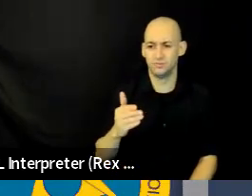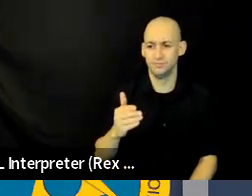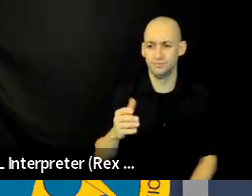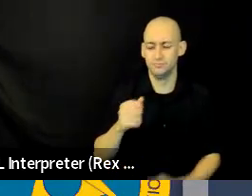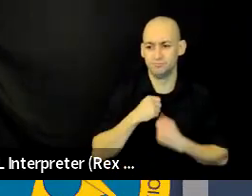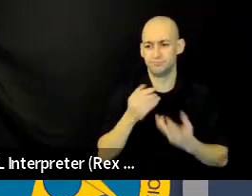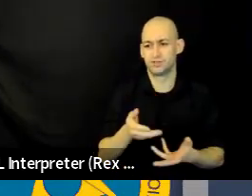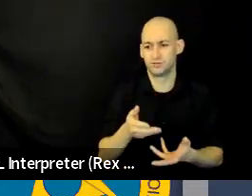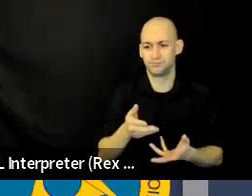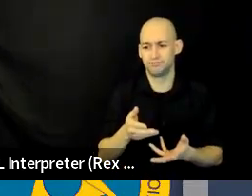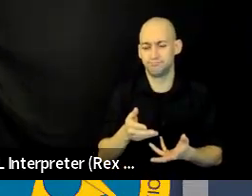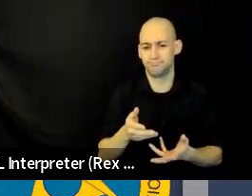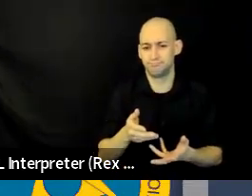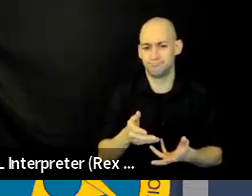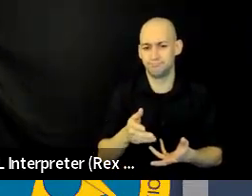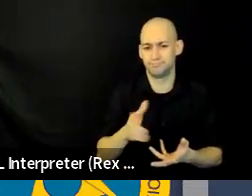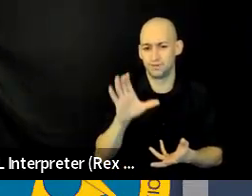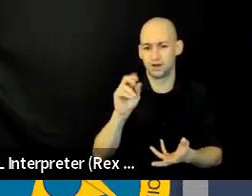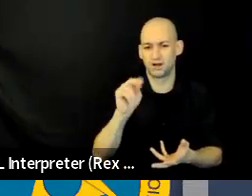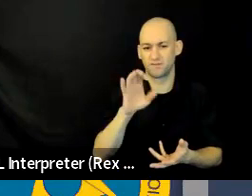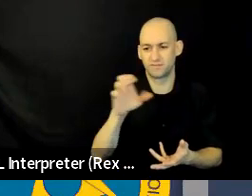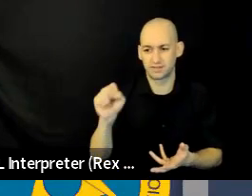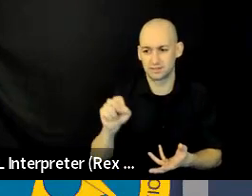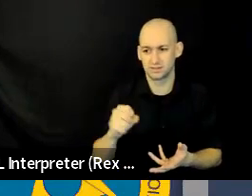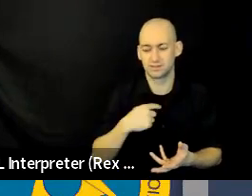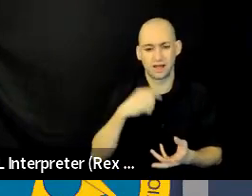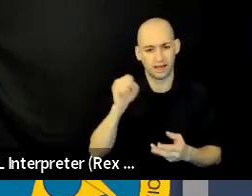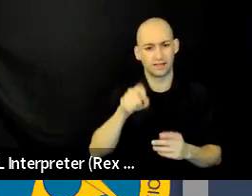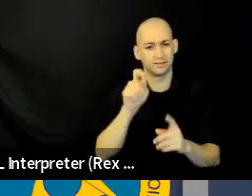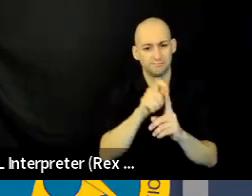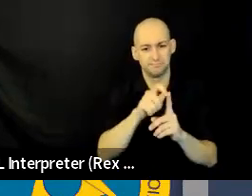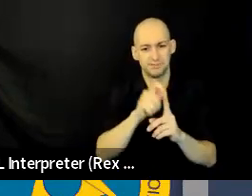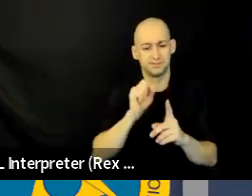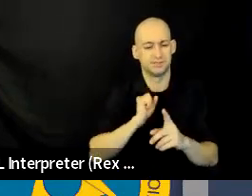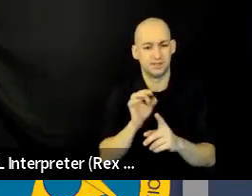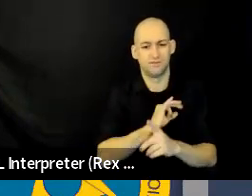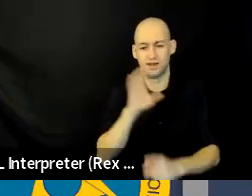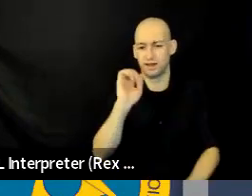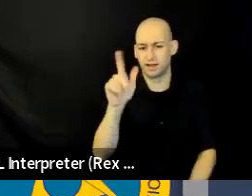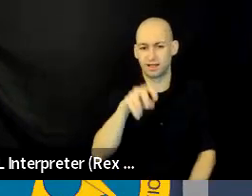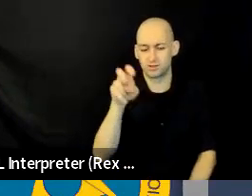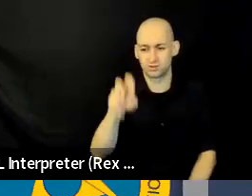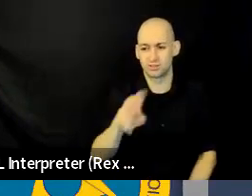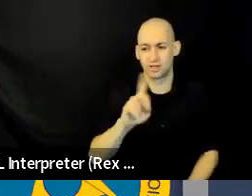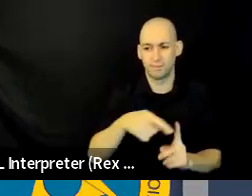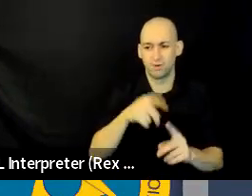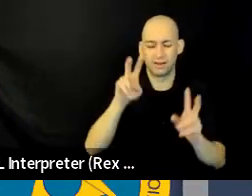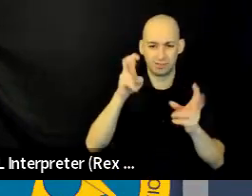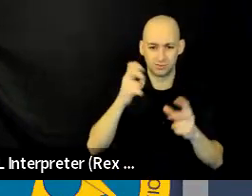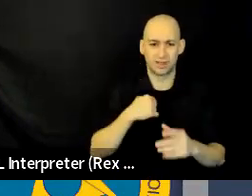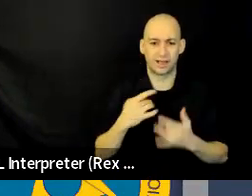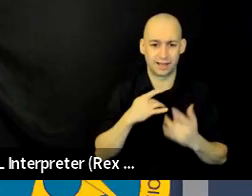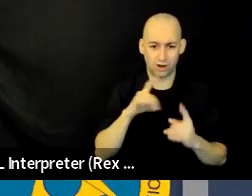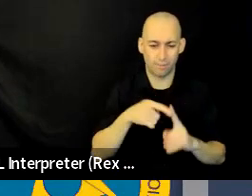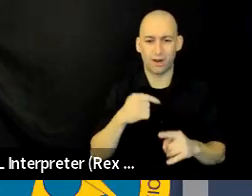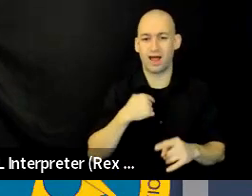Confession, I can pester staff and Caltrans about issues I really care about, and I certainly did that with